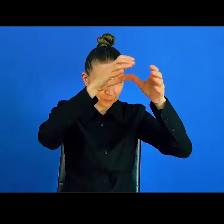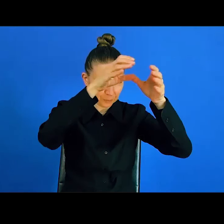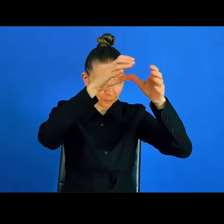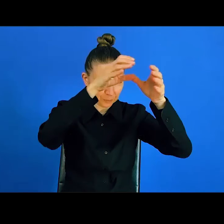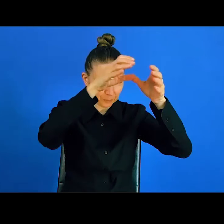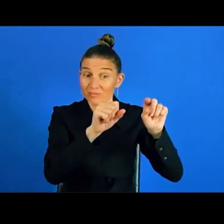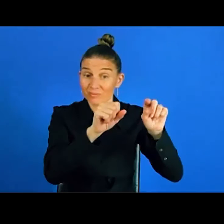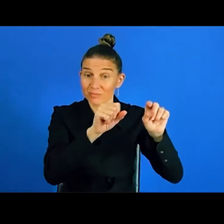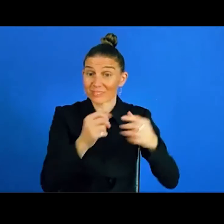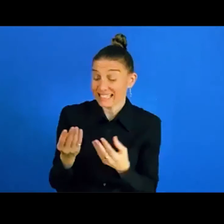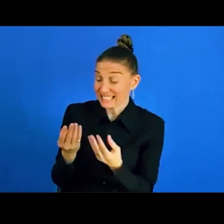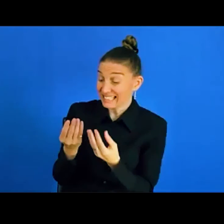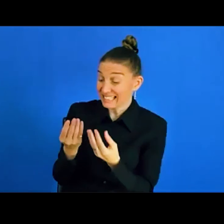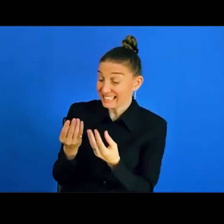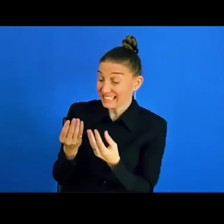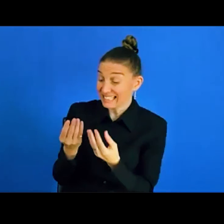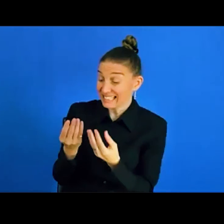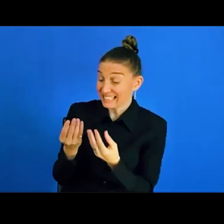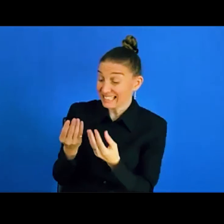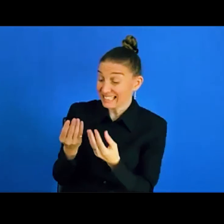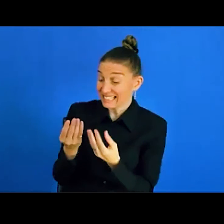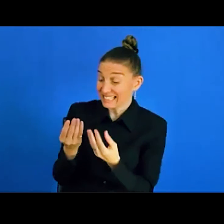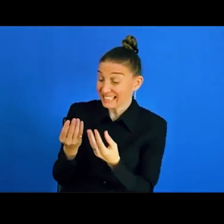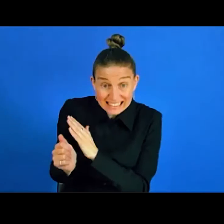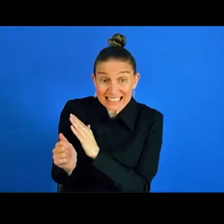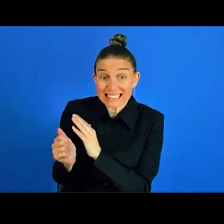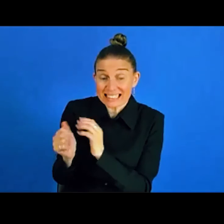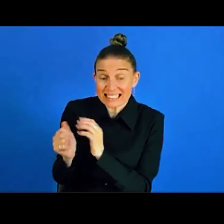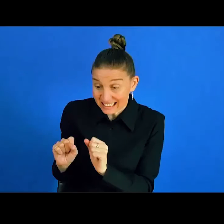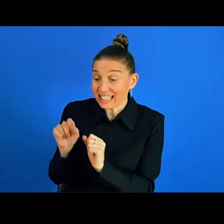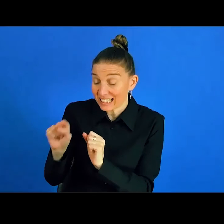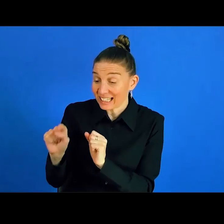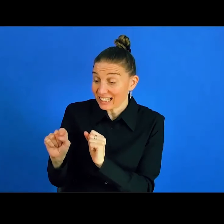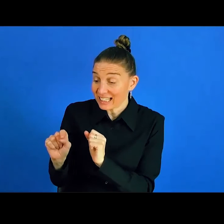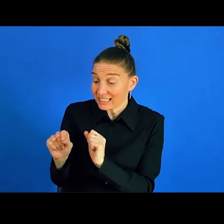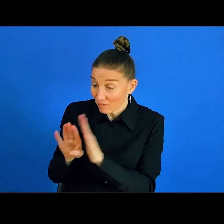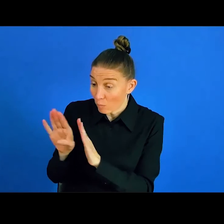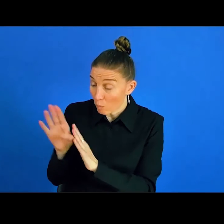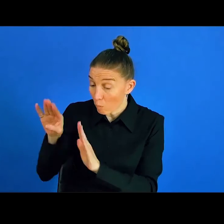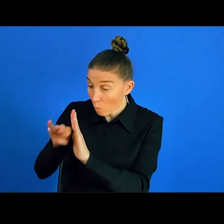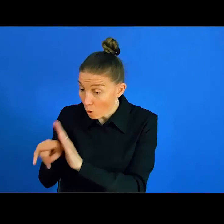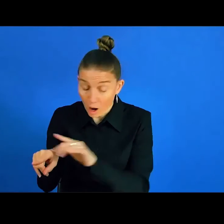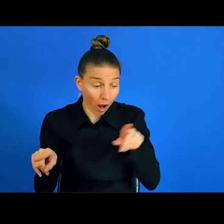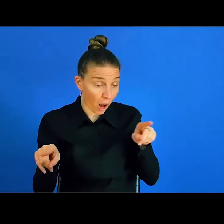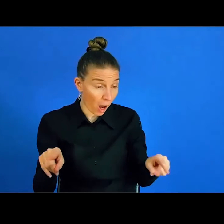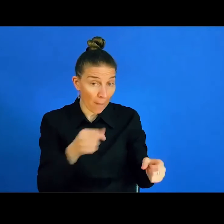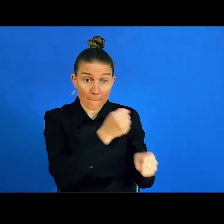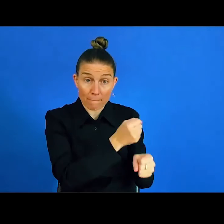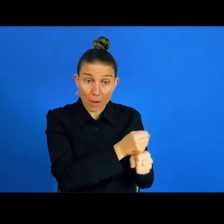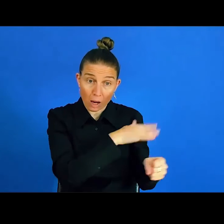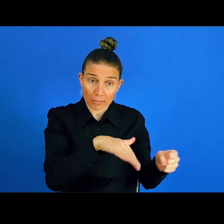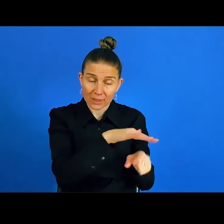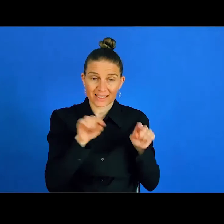the skills development programs. And there are two things perhaps to answer that question. So one is